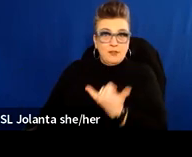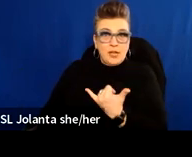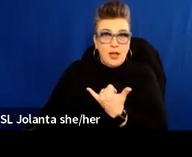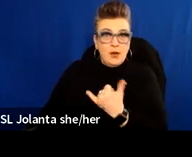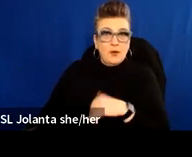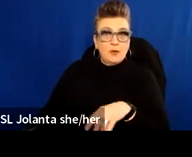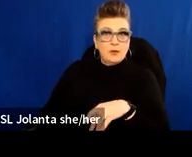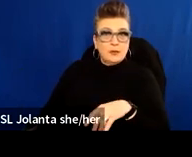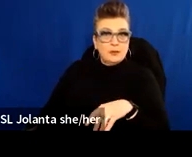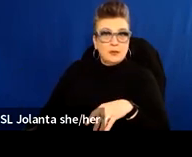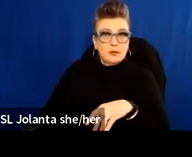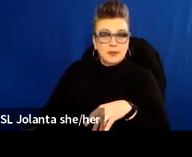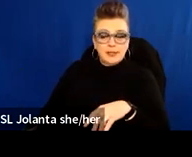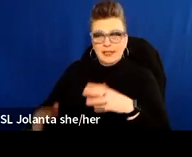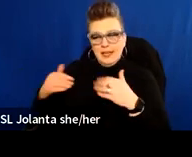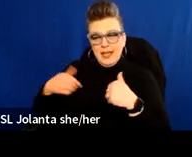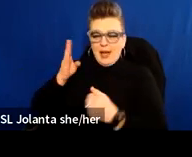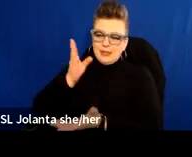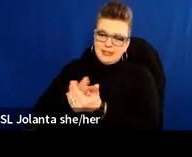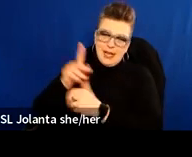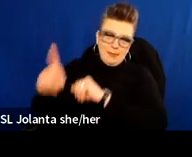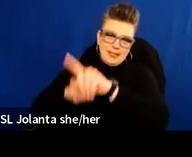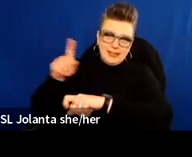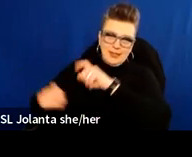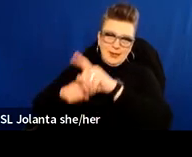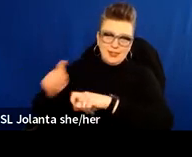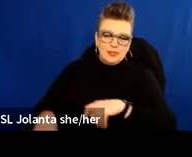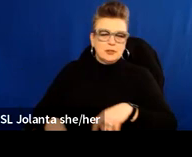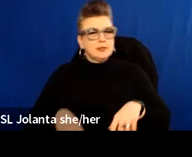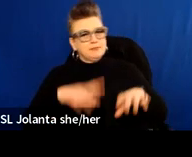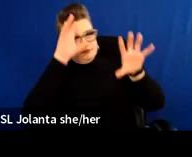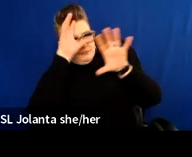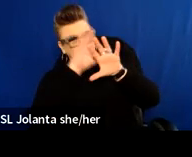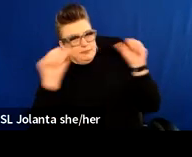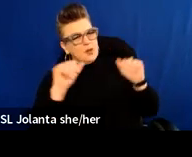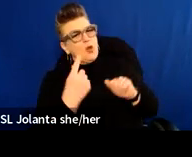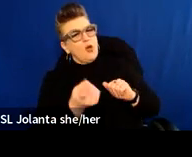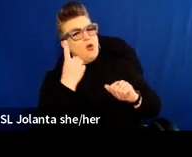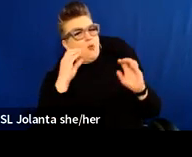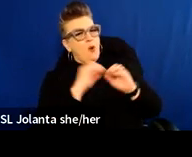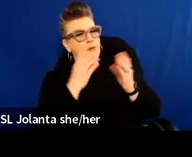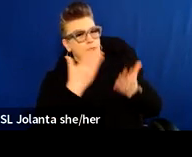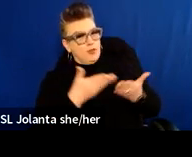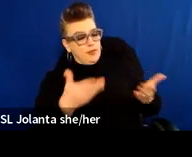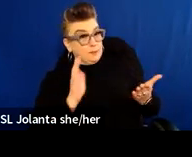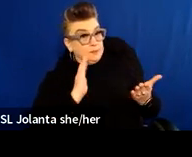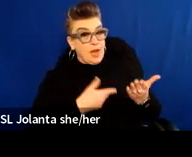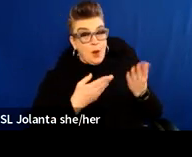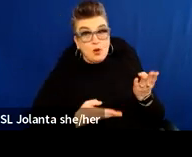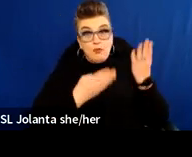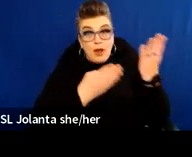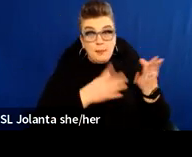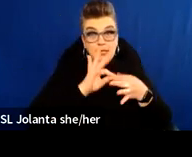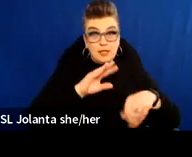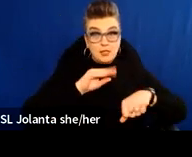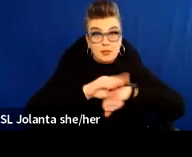oh i will stop asking questions for them one more thing is that um you know our recommendation around the counselors is one to